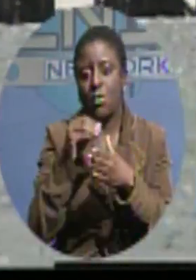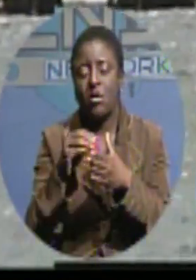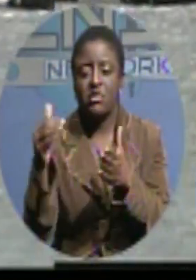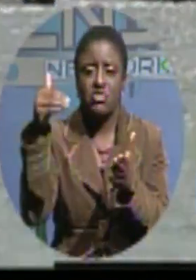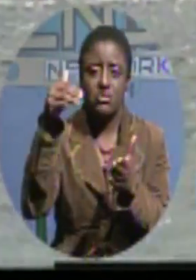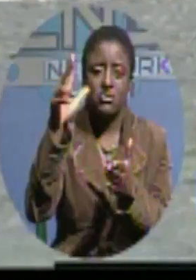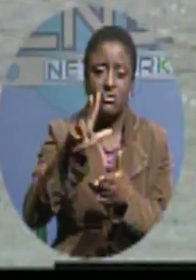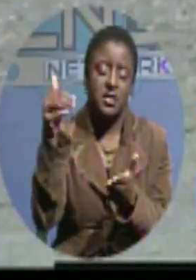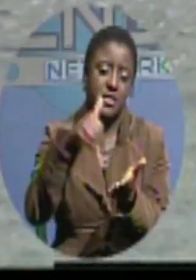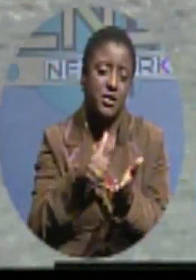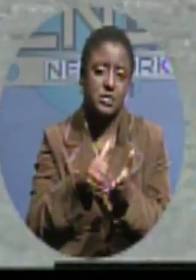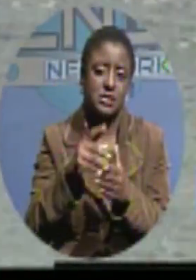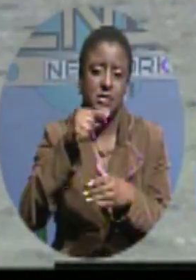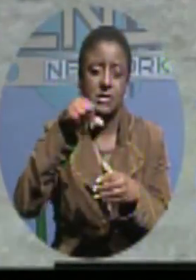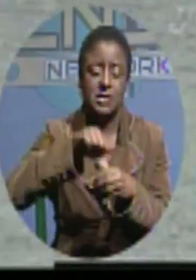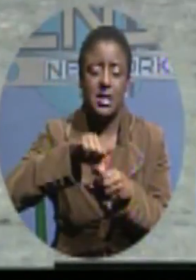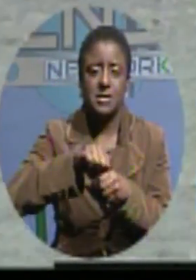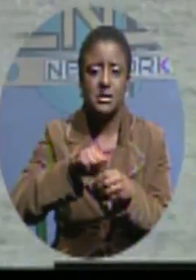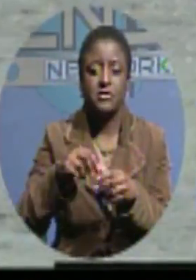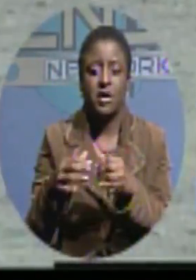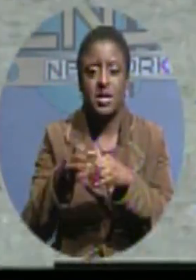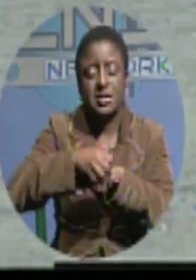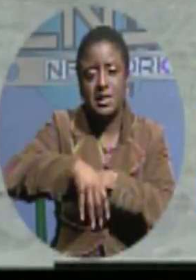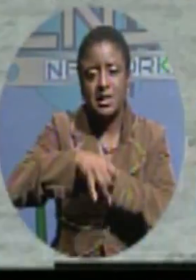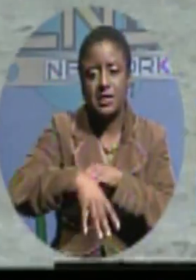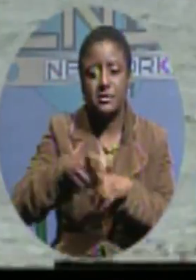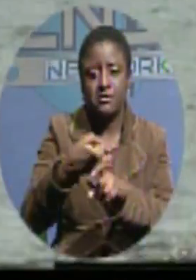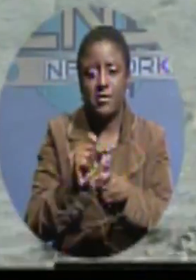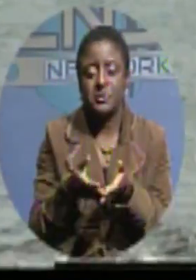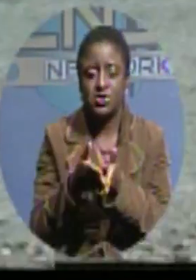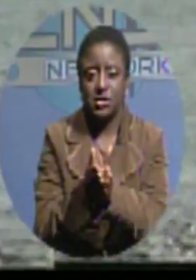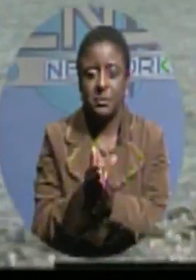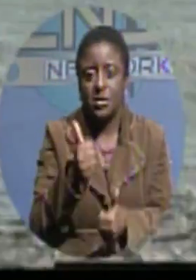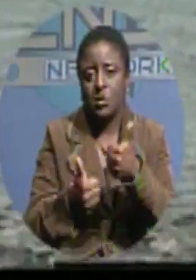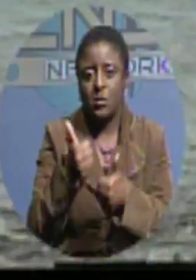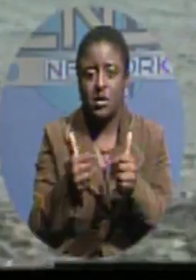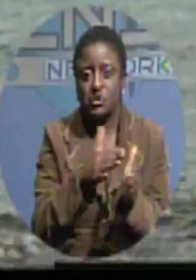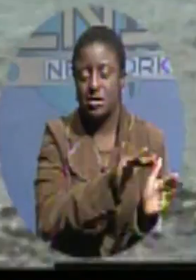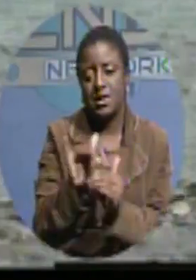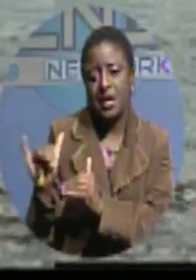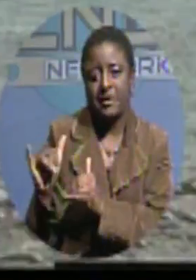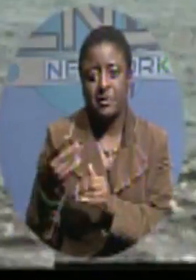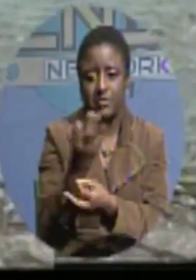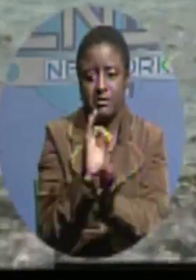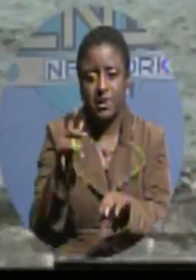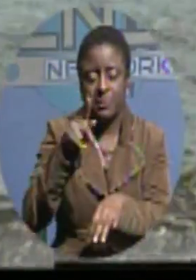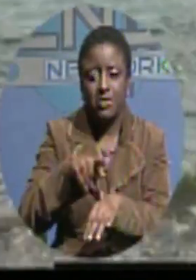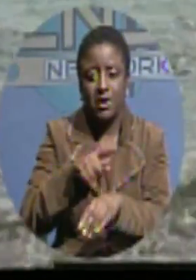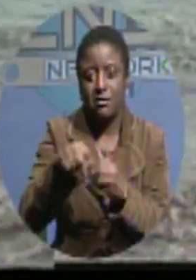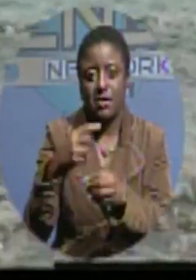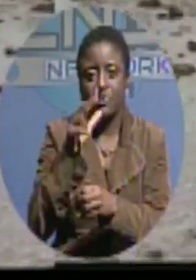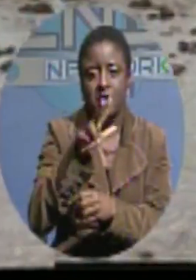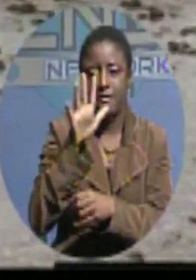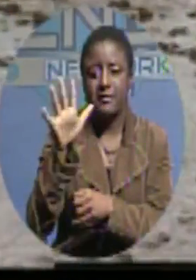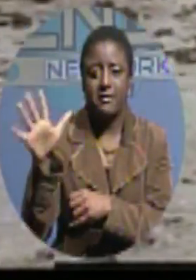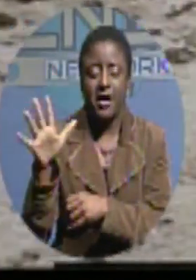heavy fuel oil leaked from that container ship, which left the Freeport Container Port around 3:55 a.m. Monday.